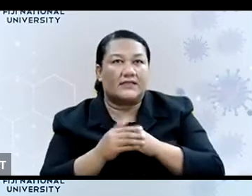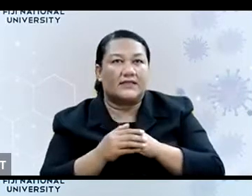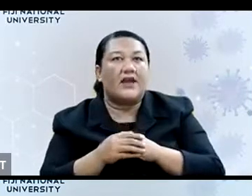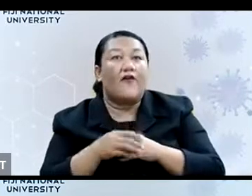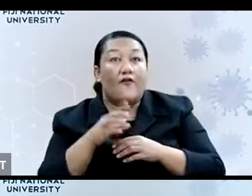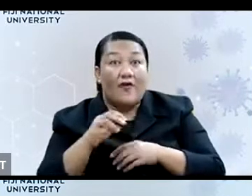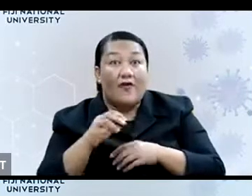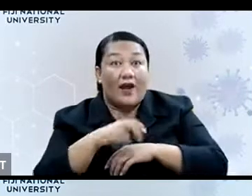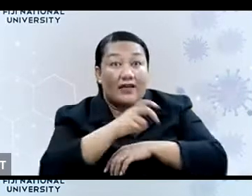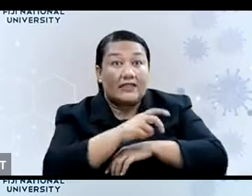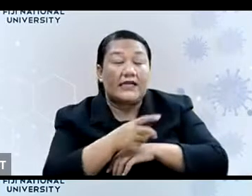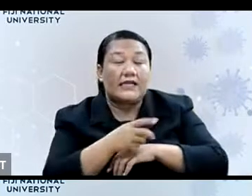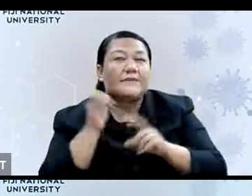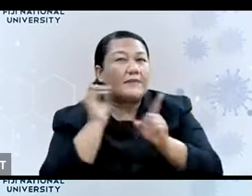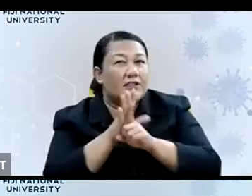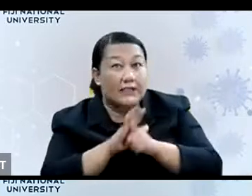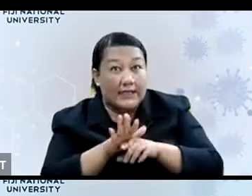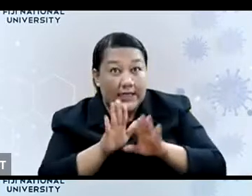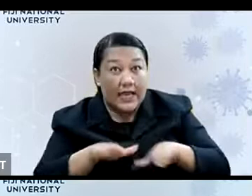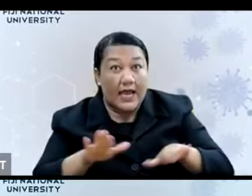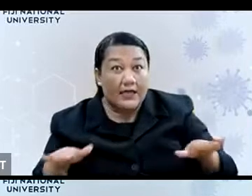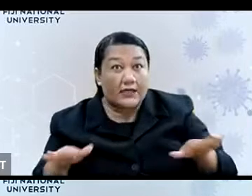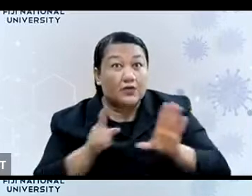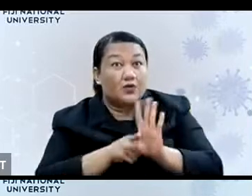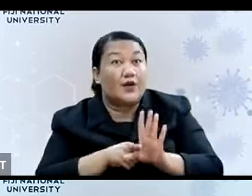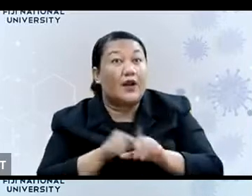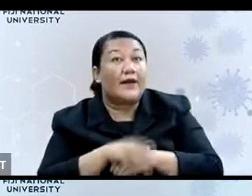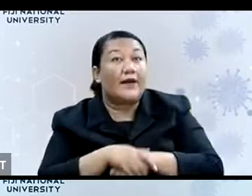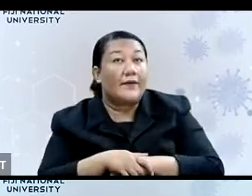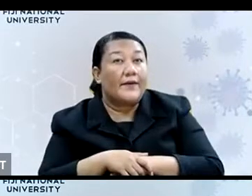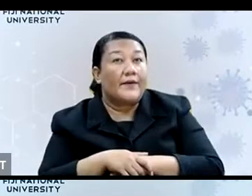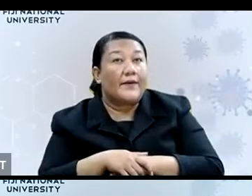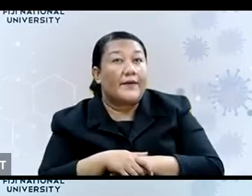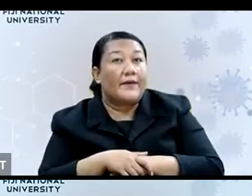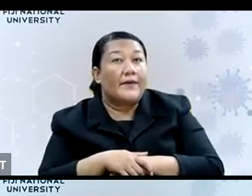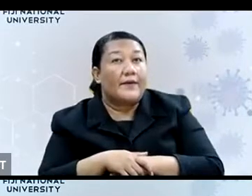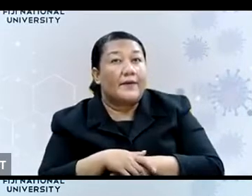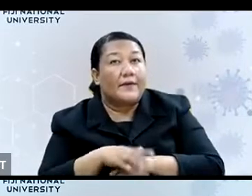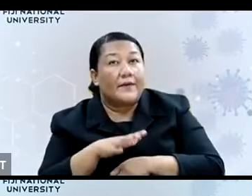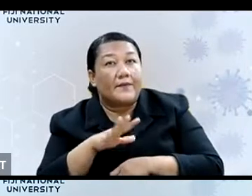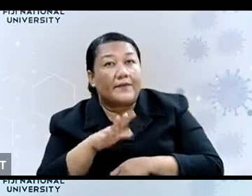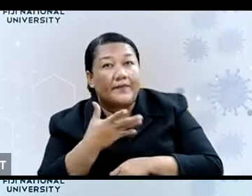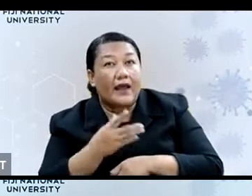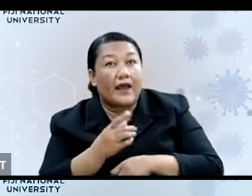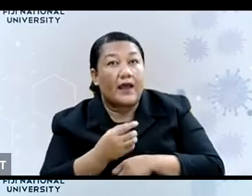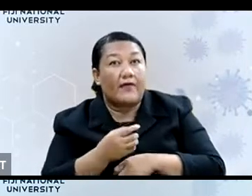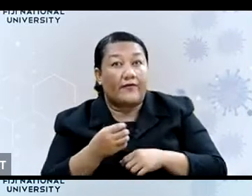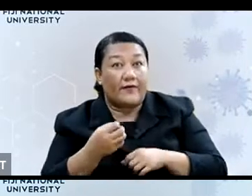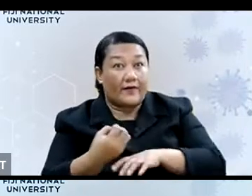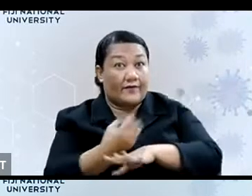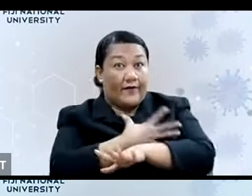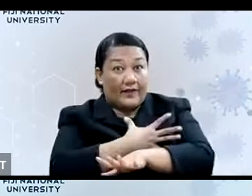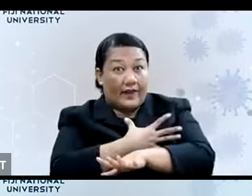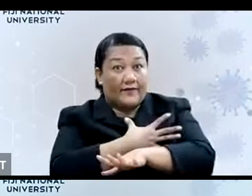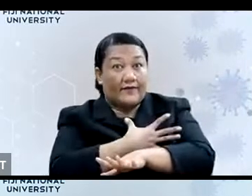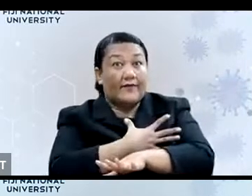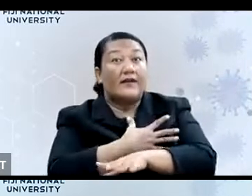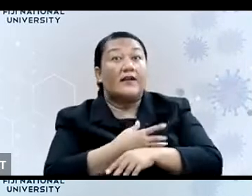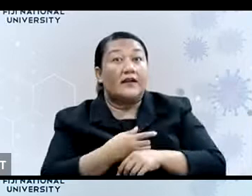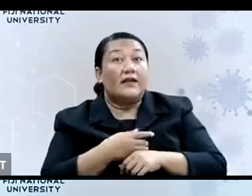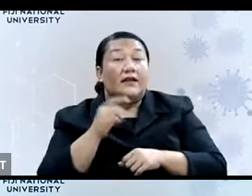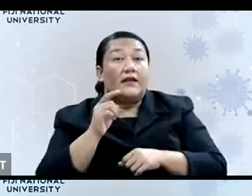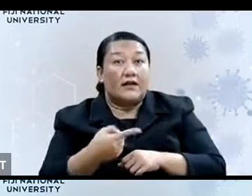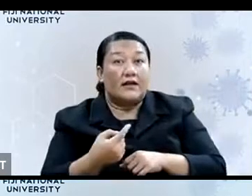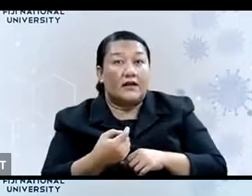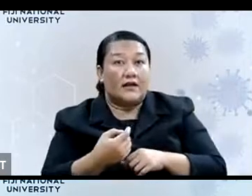children, particularly young children, seem to be much less likely to get infected, and if they are infected, much less likely to